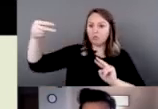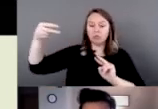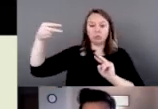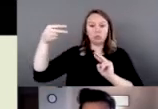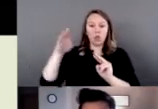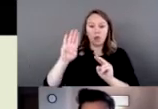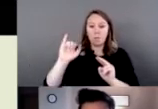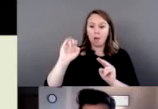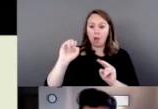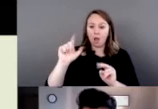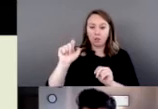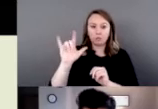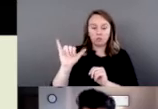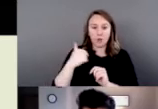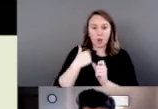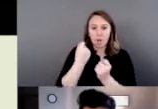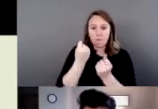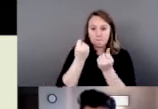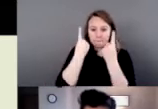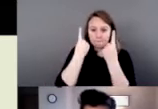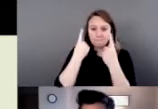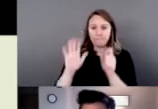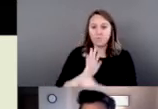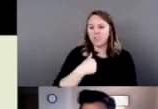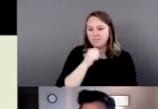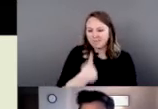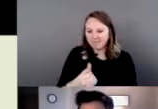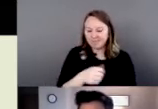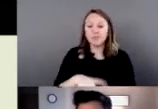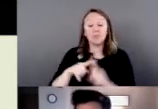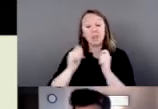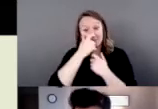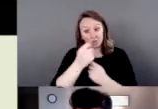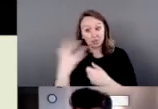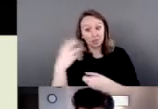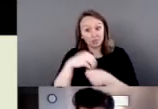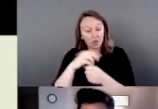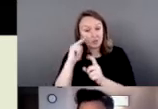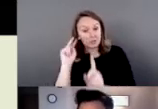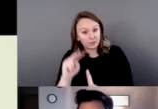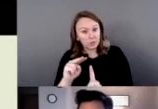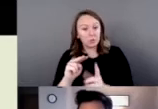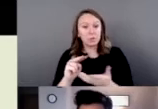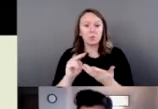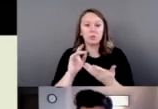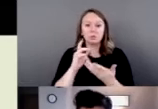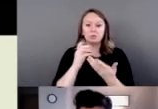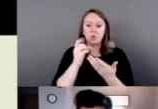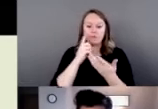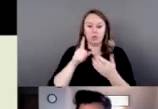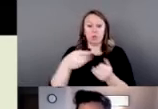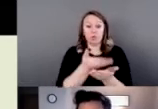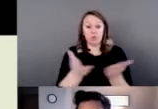this aspect. So, and for those of you and even myself, you know, what is epigenetics? It's